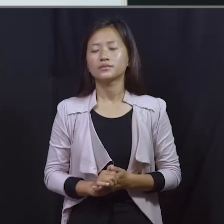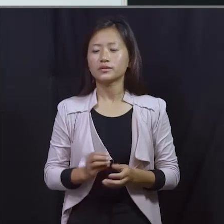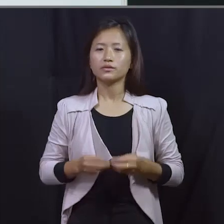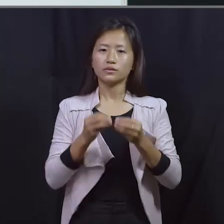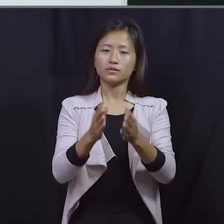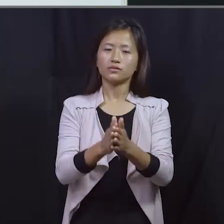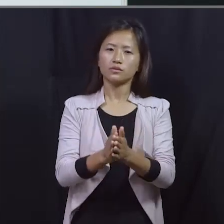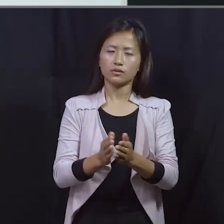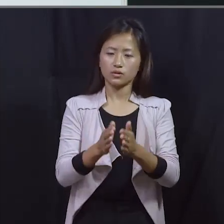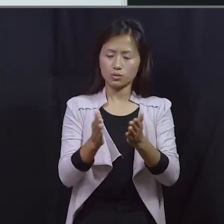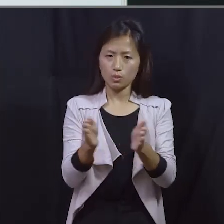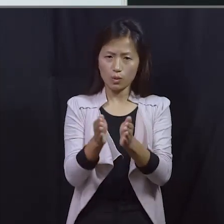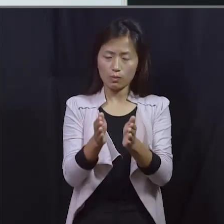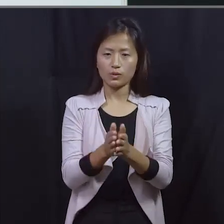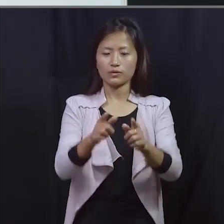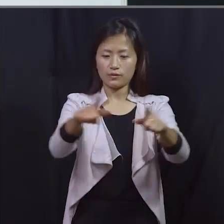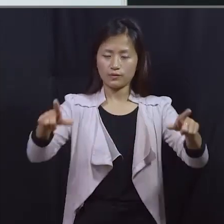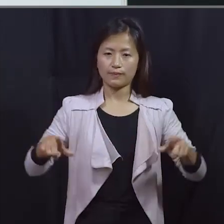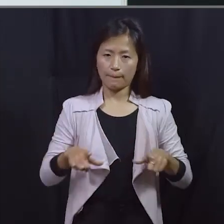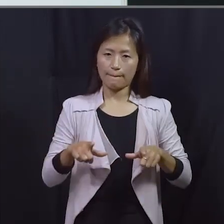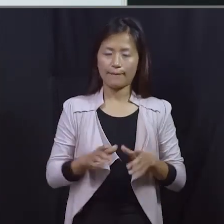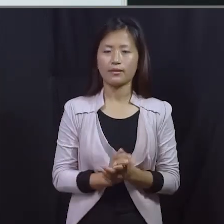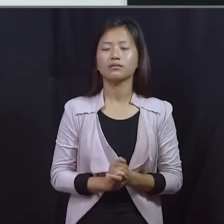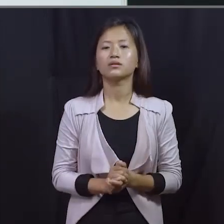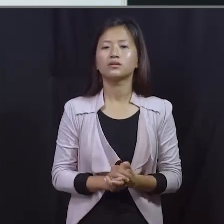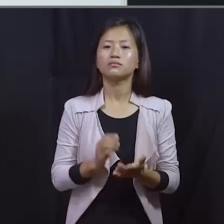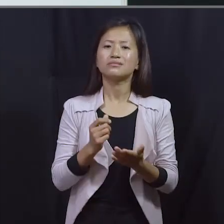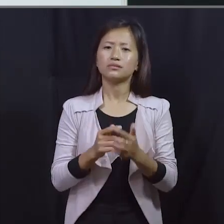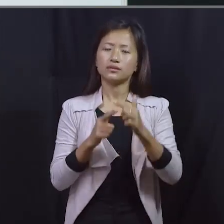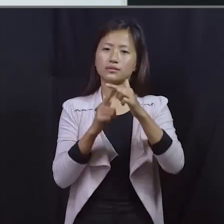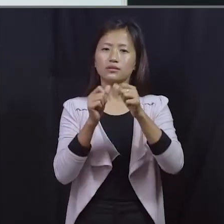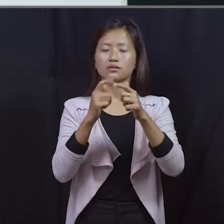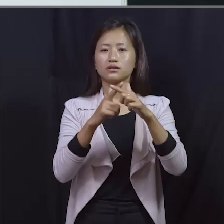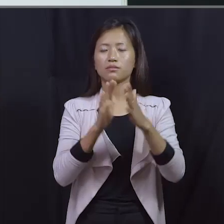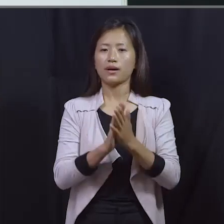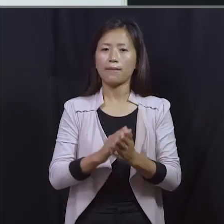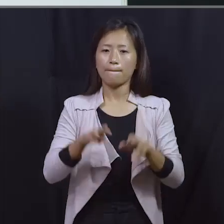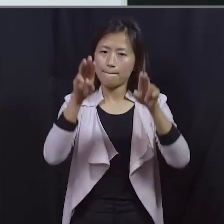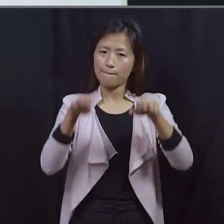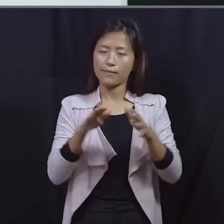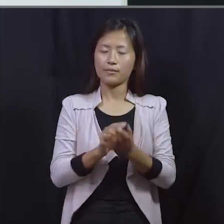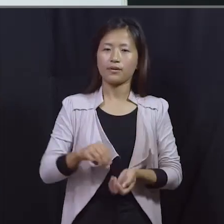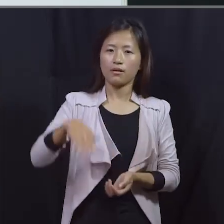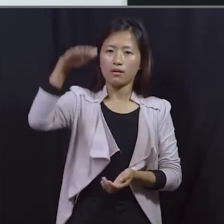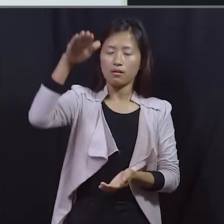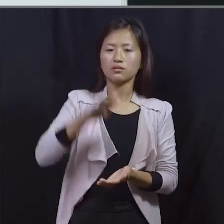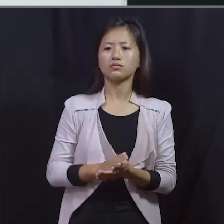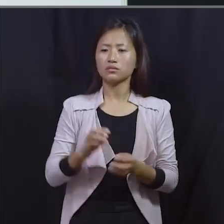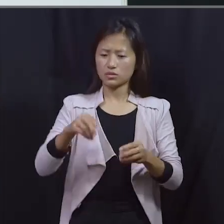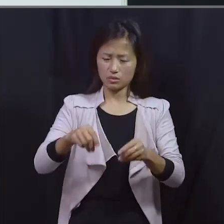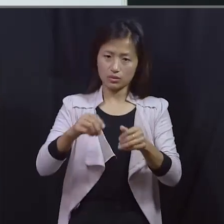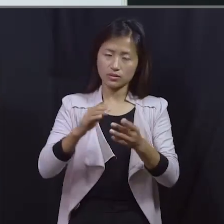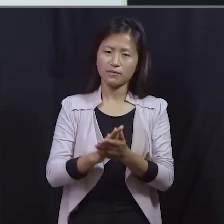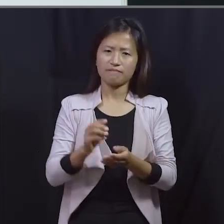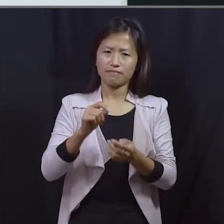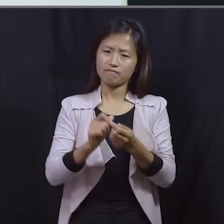land and if your soil is very fertile, then the amount of taxes might be high. If your soil is not so fertile or